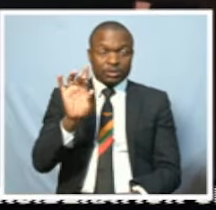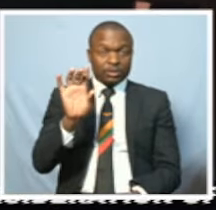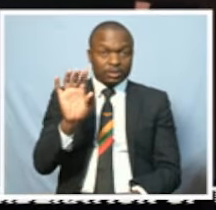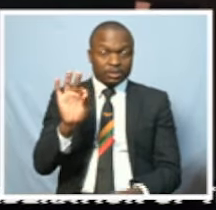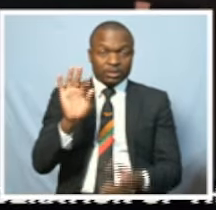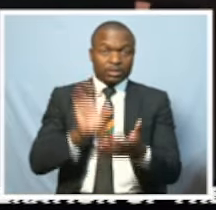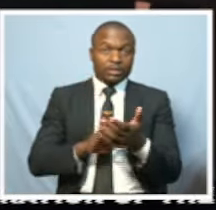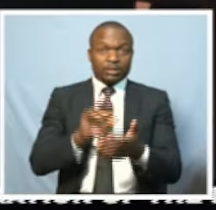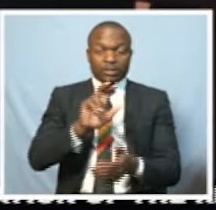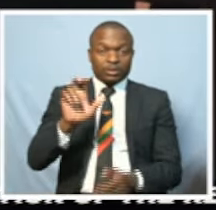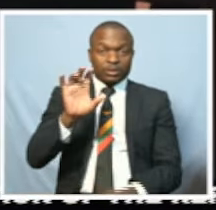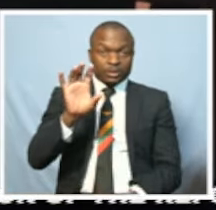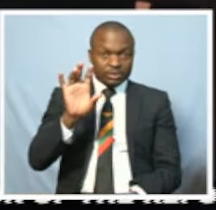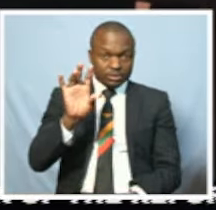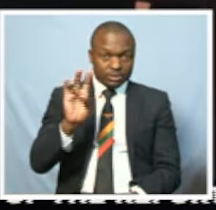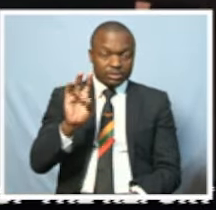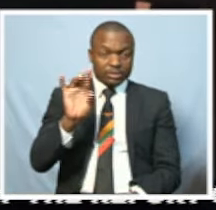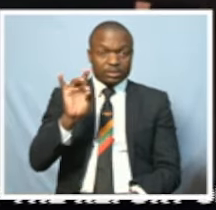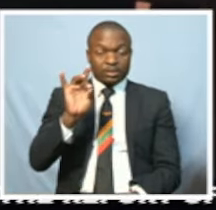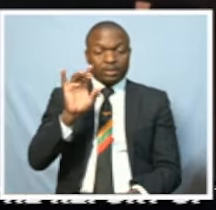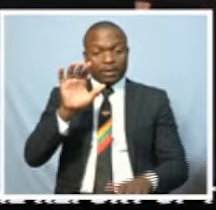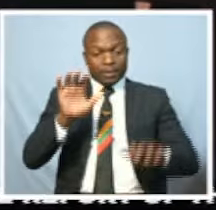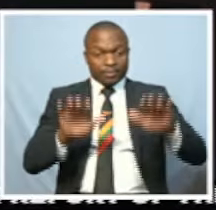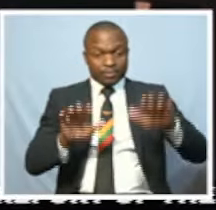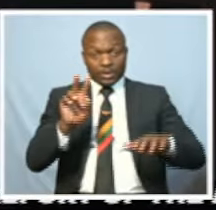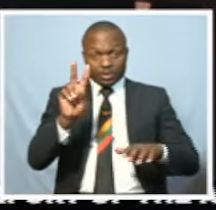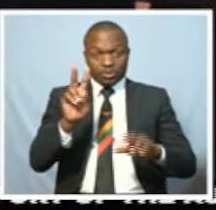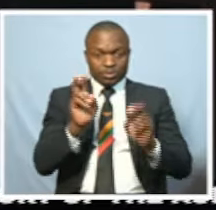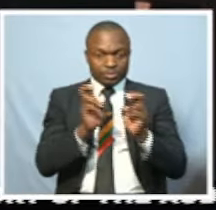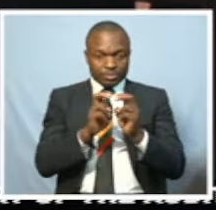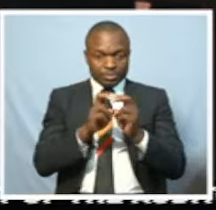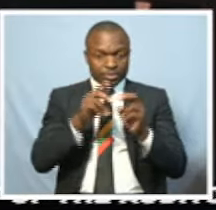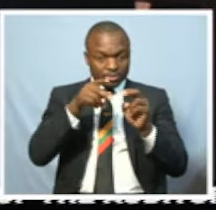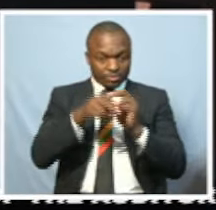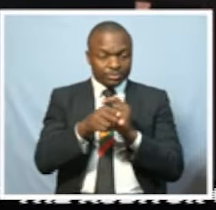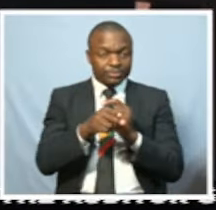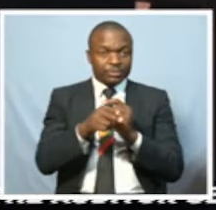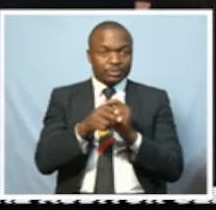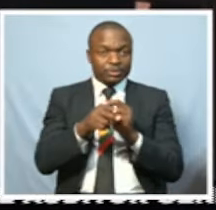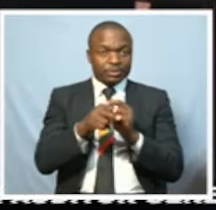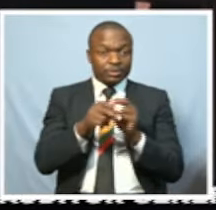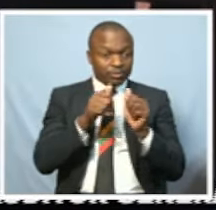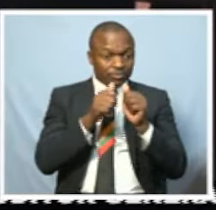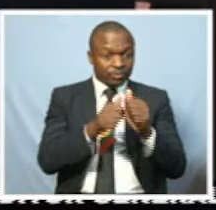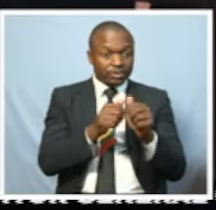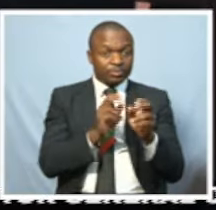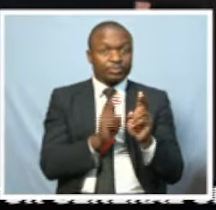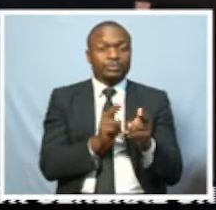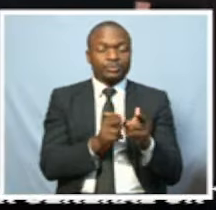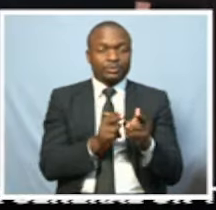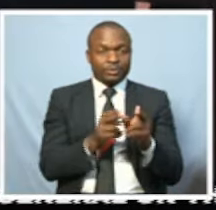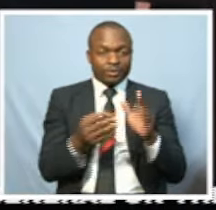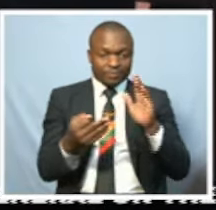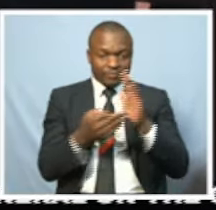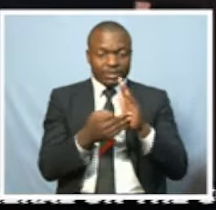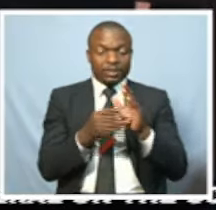349,378. When you reconcile, you balance the two contracts, the terminated one, based on your answer for the final